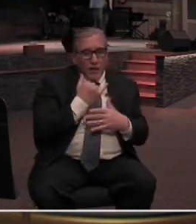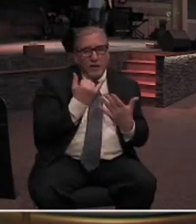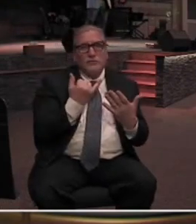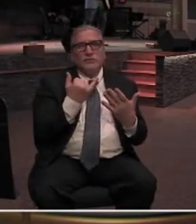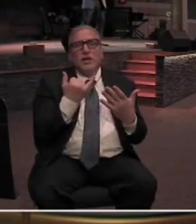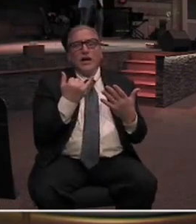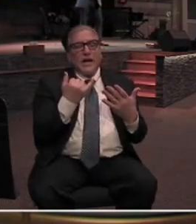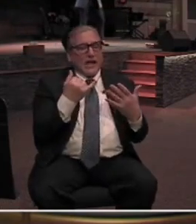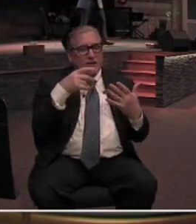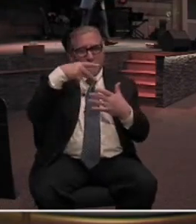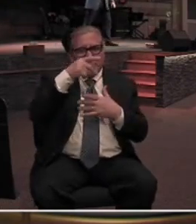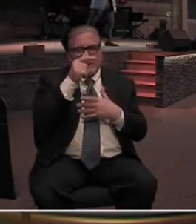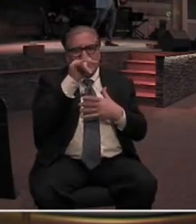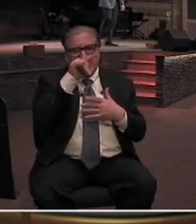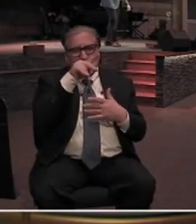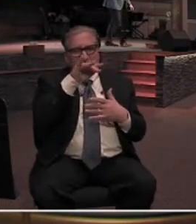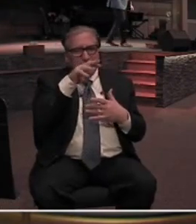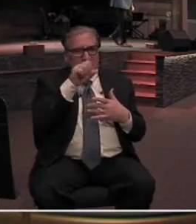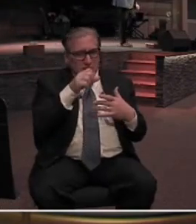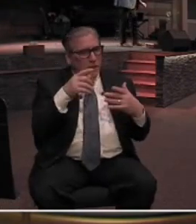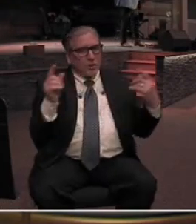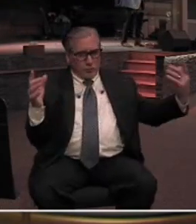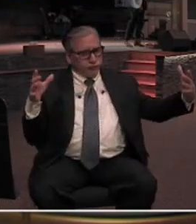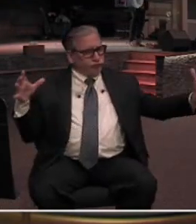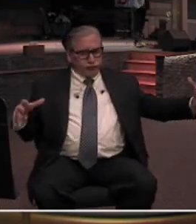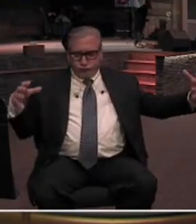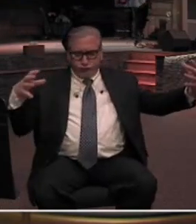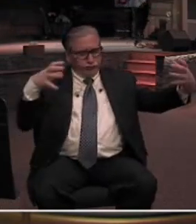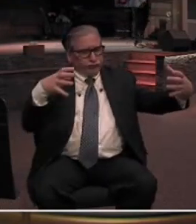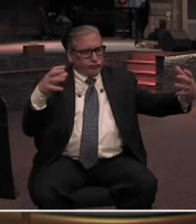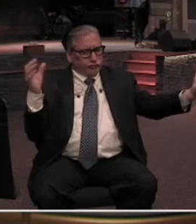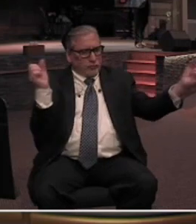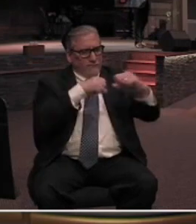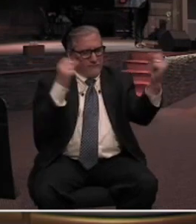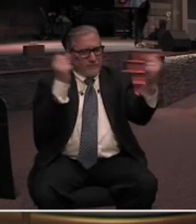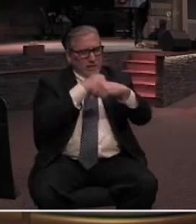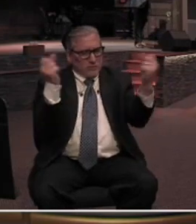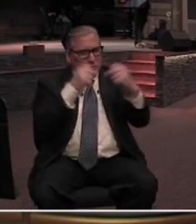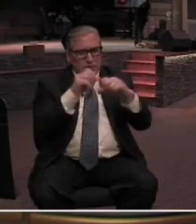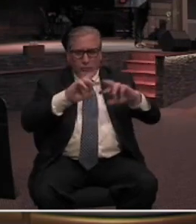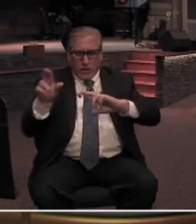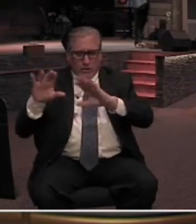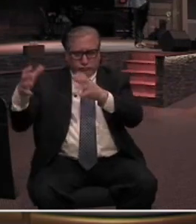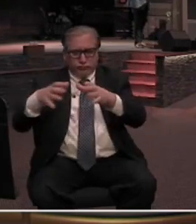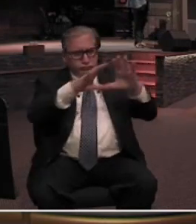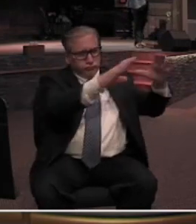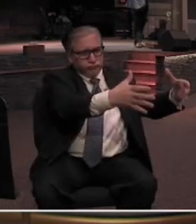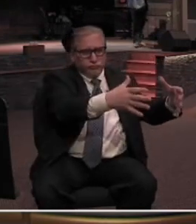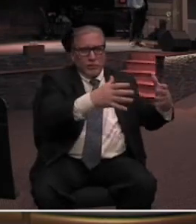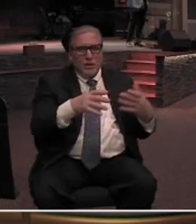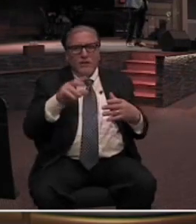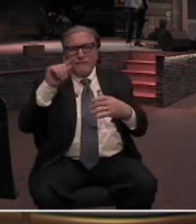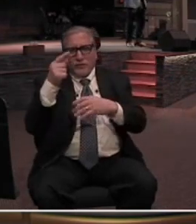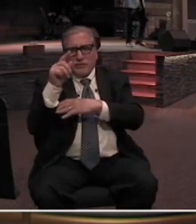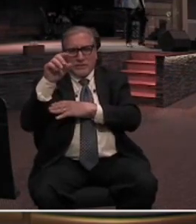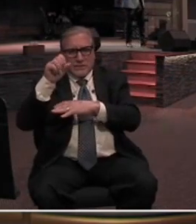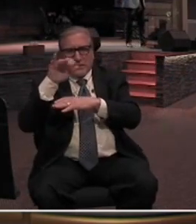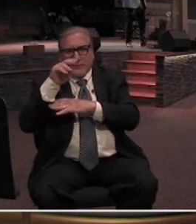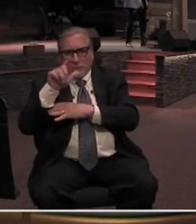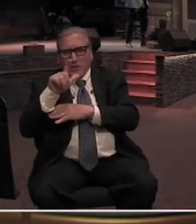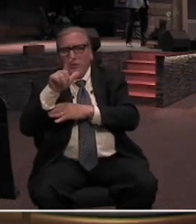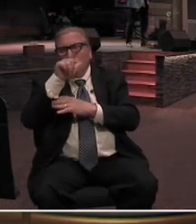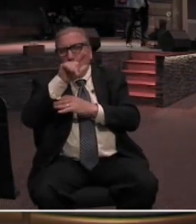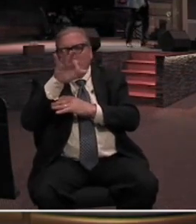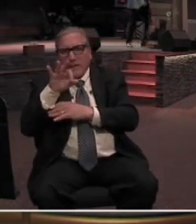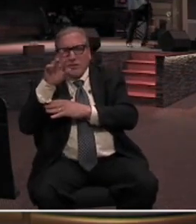arch enemies, were coming out to battle one another and marching to war. 1 Samuel 29, 2 says, and the lords of